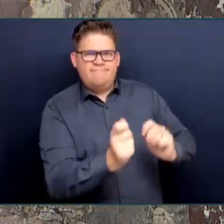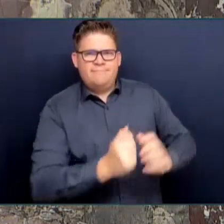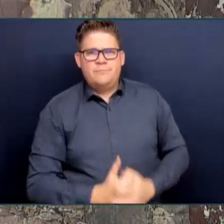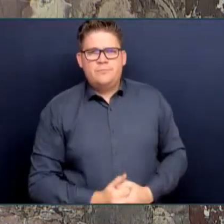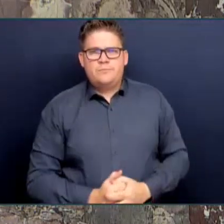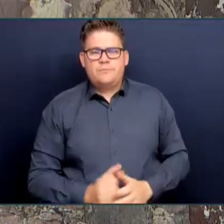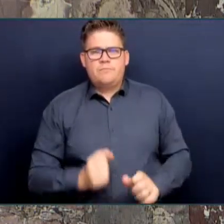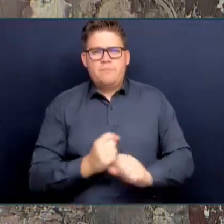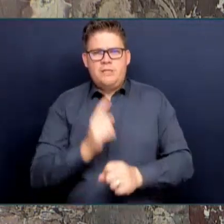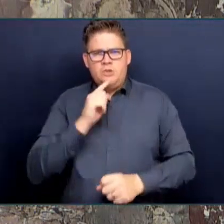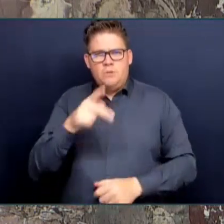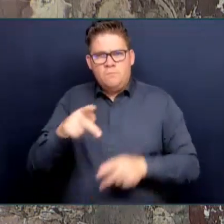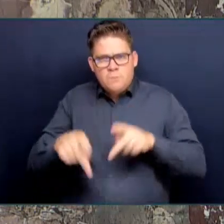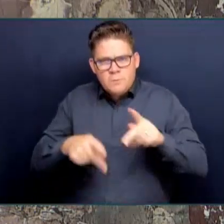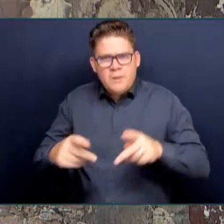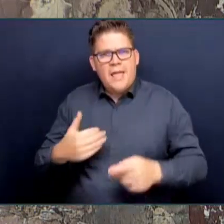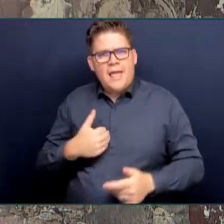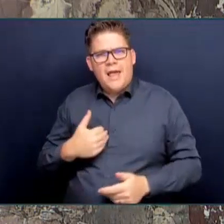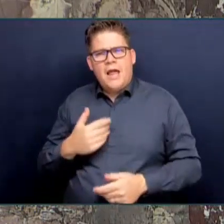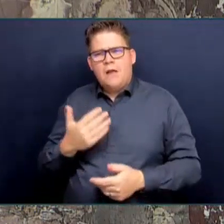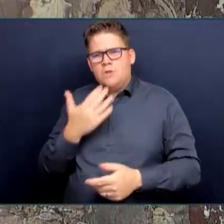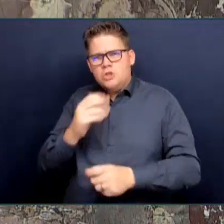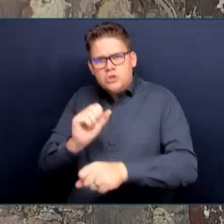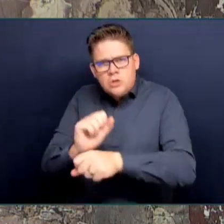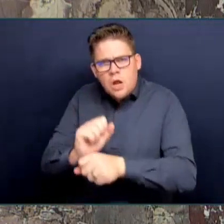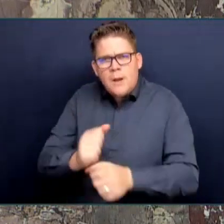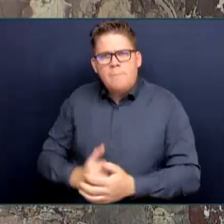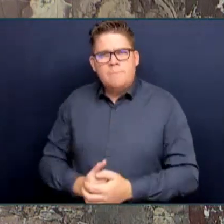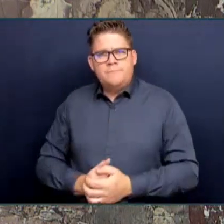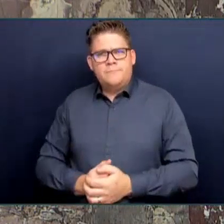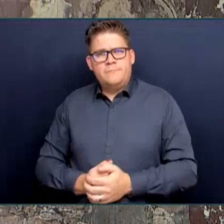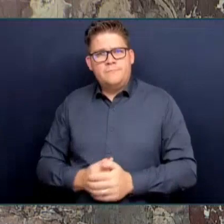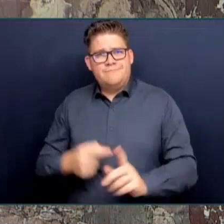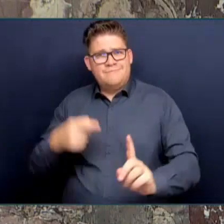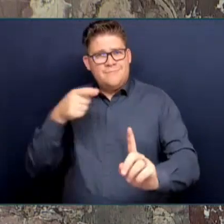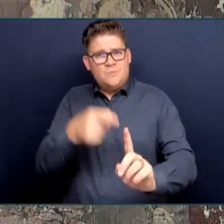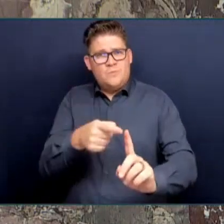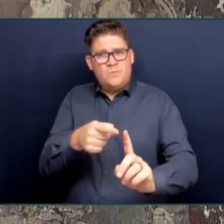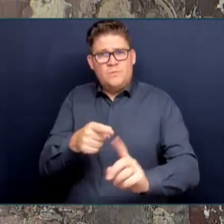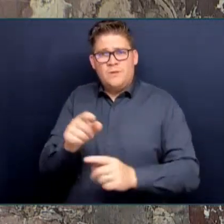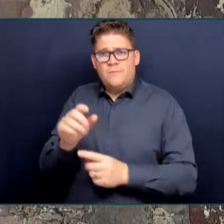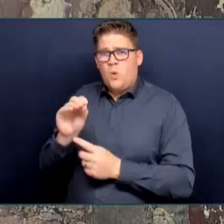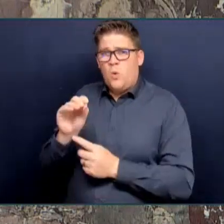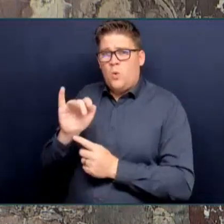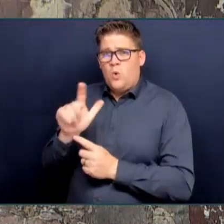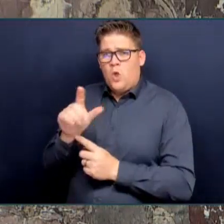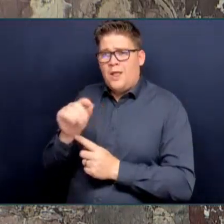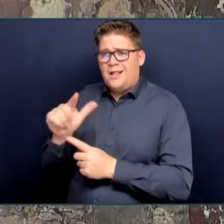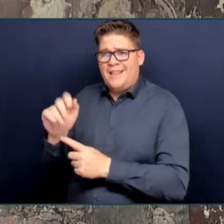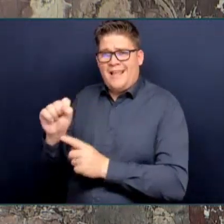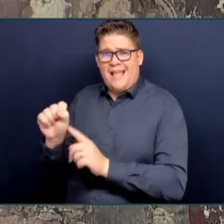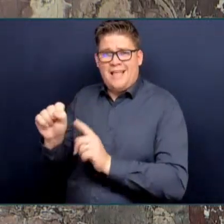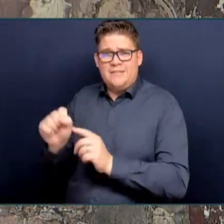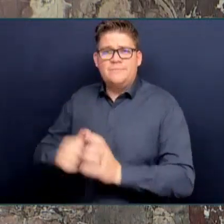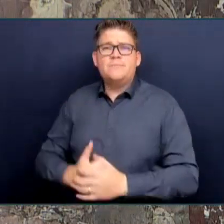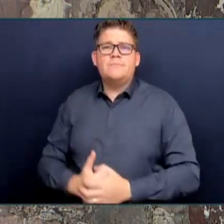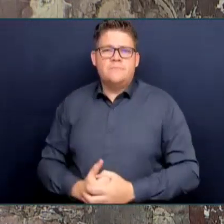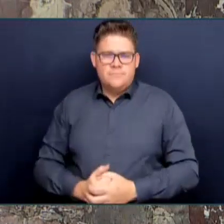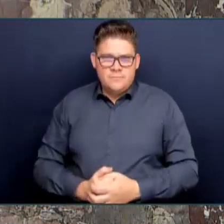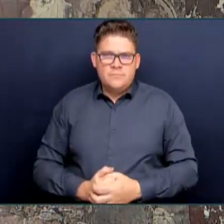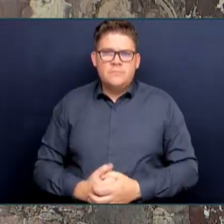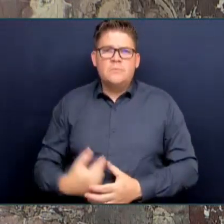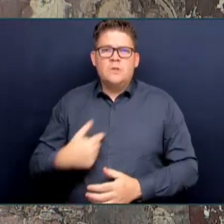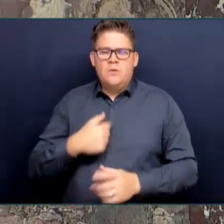specific issue of emissions from oil and gas, we have very clear legislated targets for 2030 and 2050, and